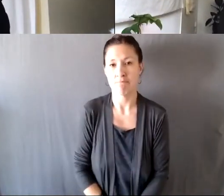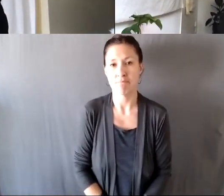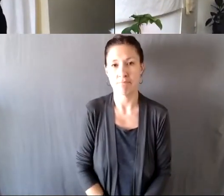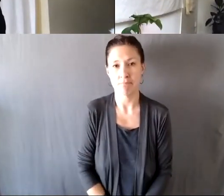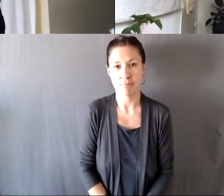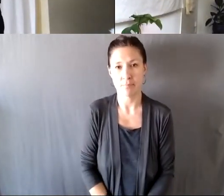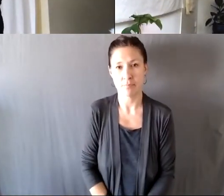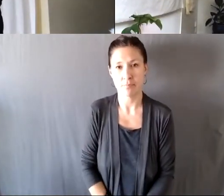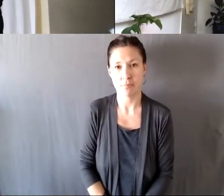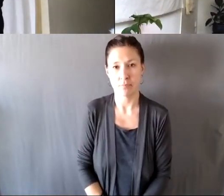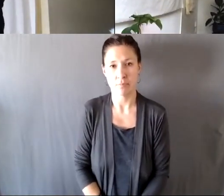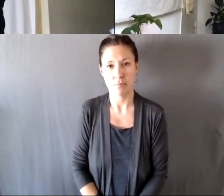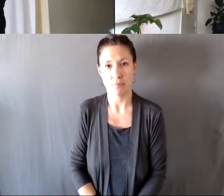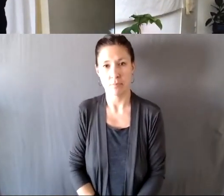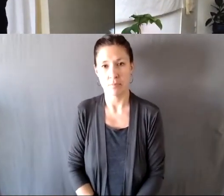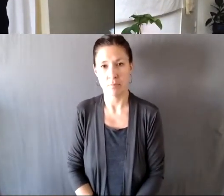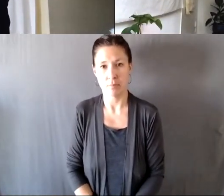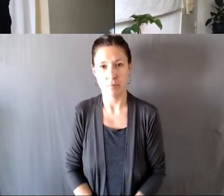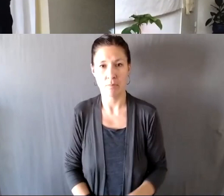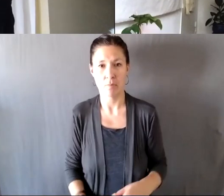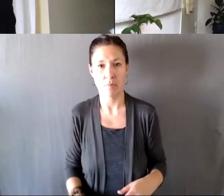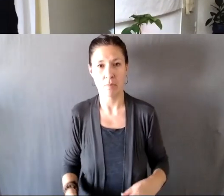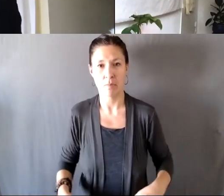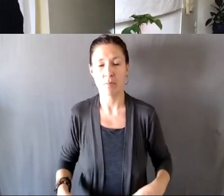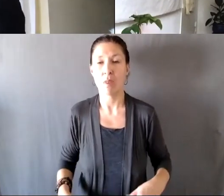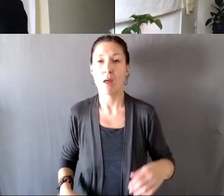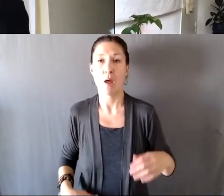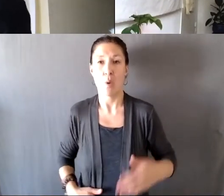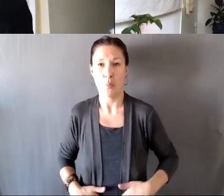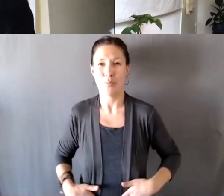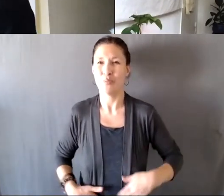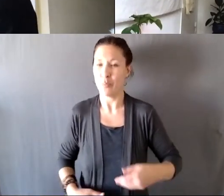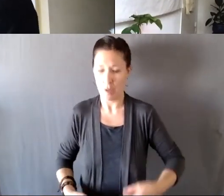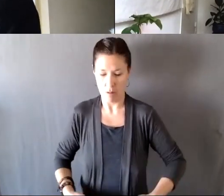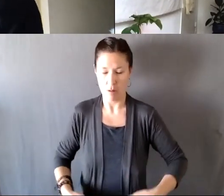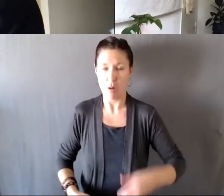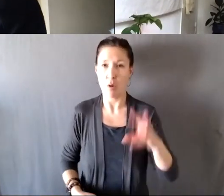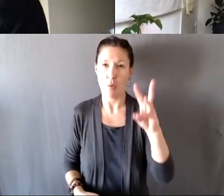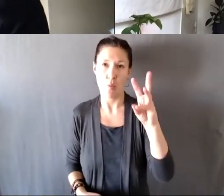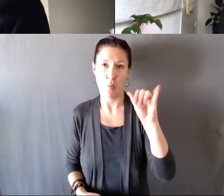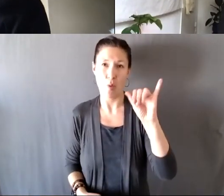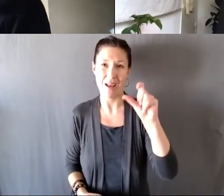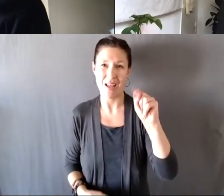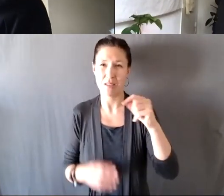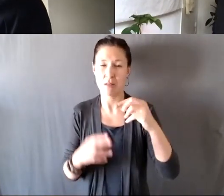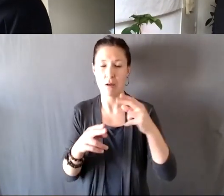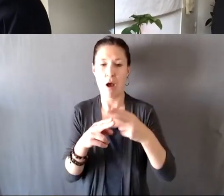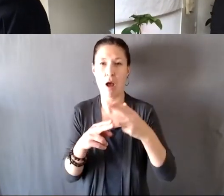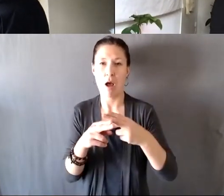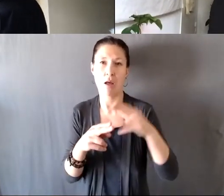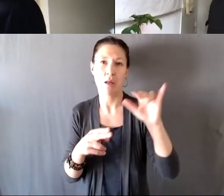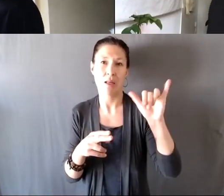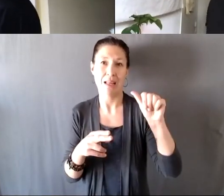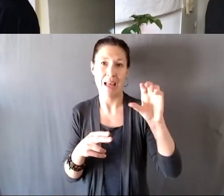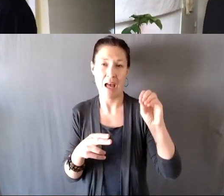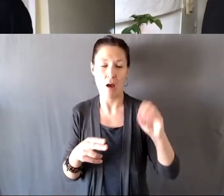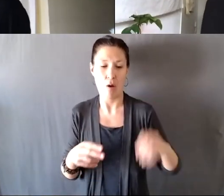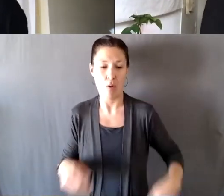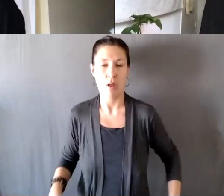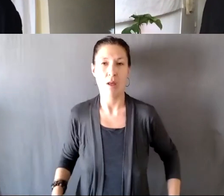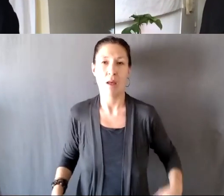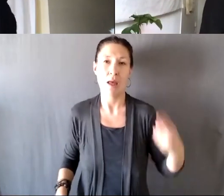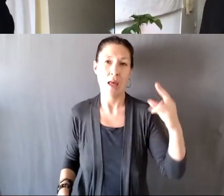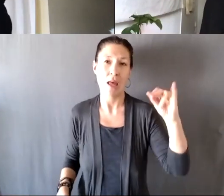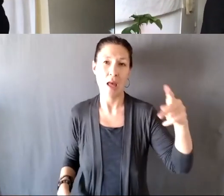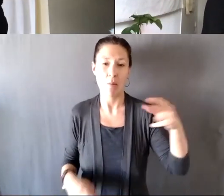Yao, the waist, and Kwa, hips. We breathe out when we circle to the front,